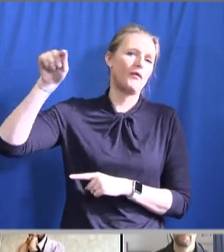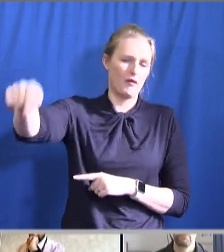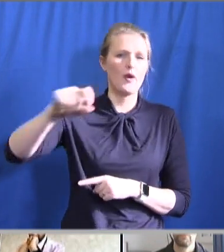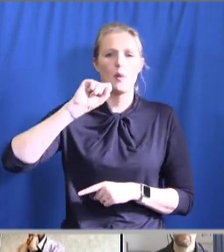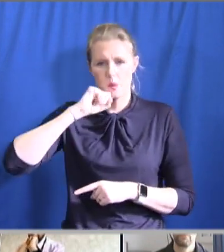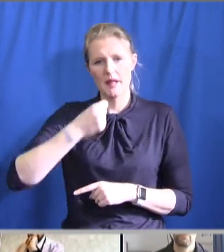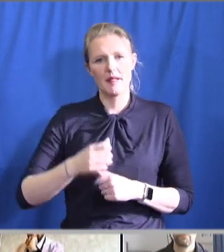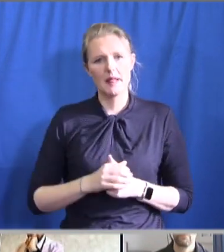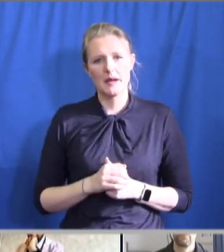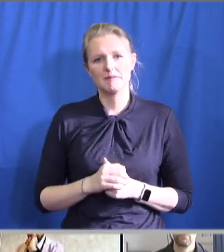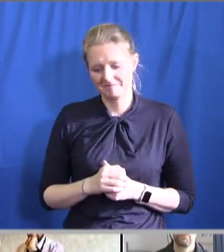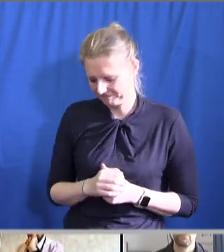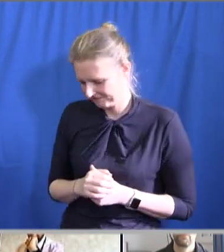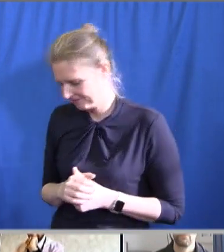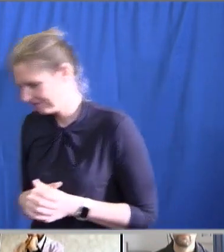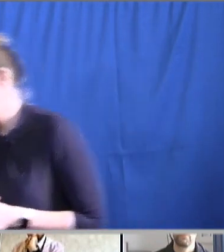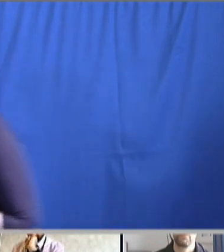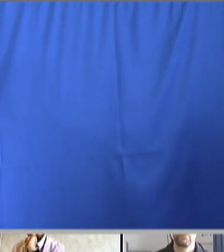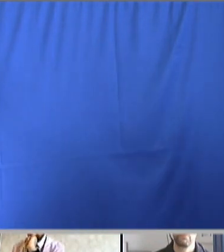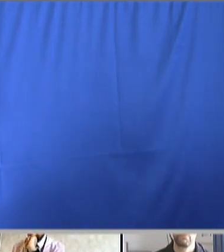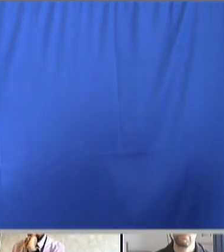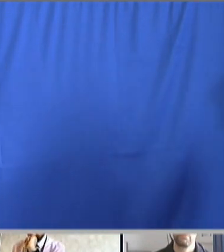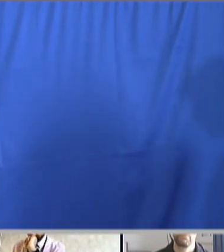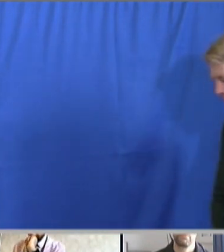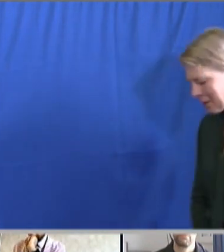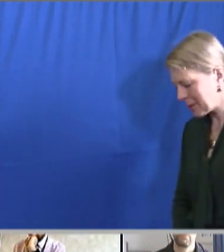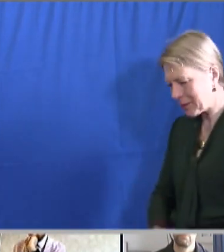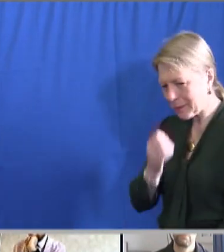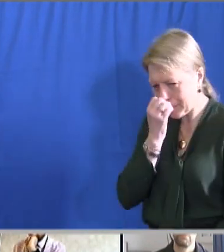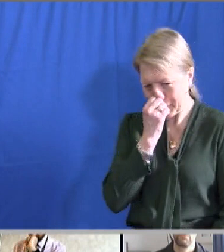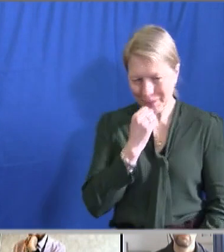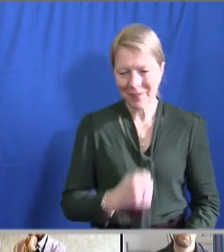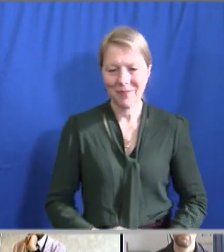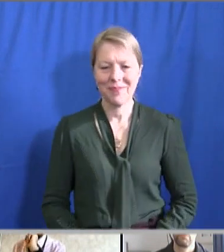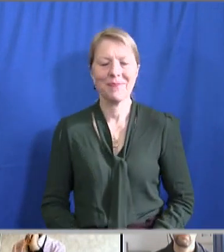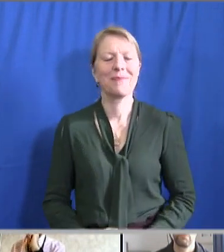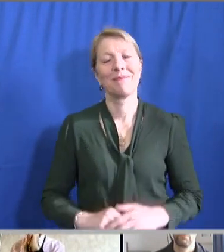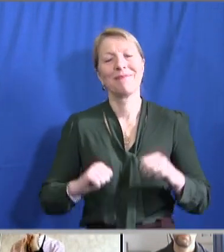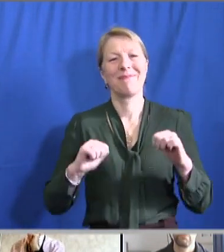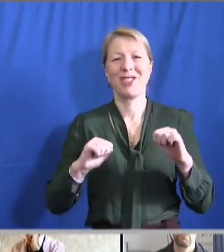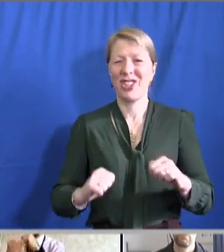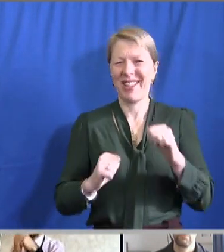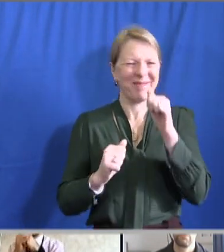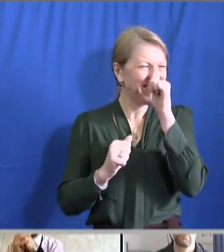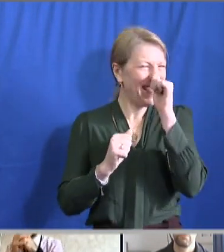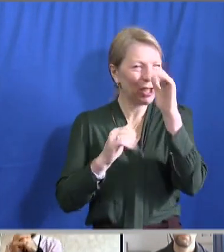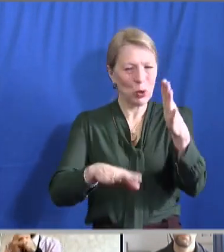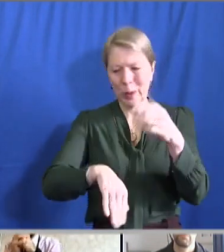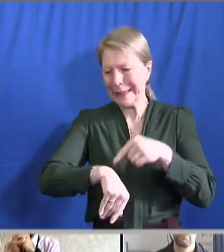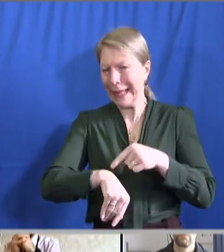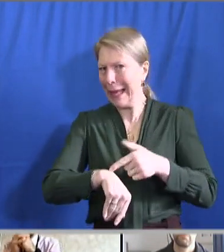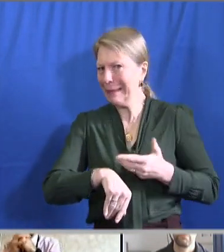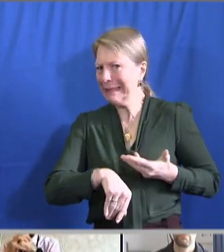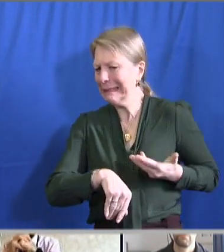Thank you. Chair, I'm getting tight in time here, so I know you have a couple of other questions just to get in